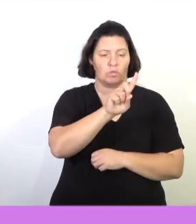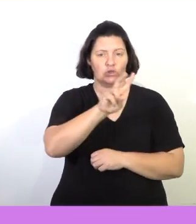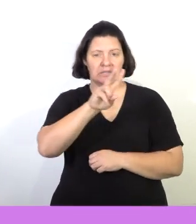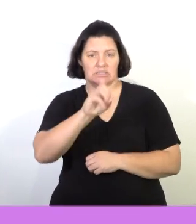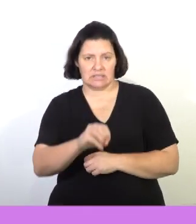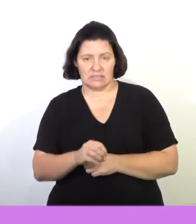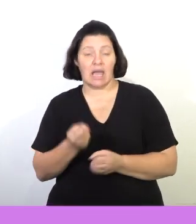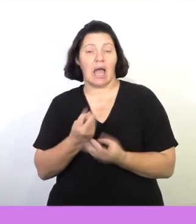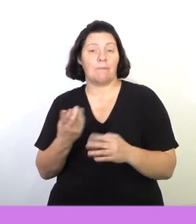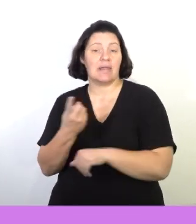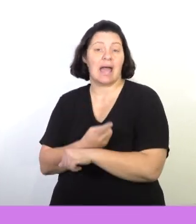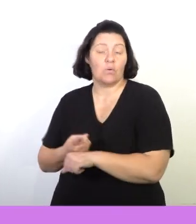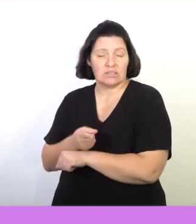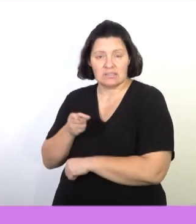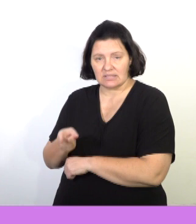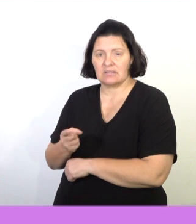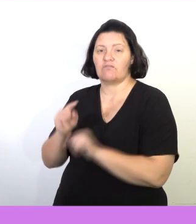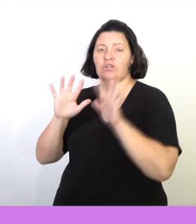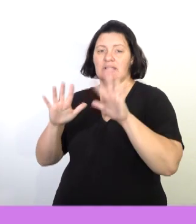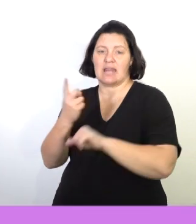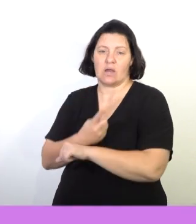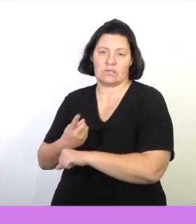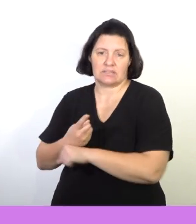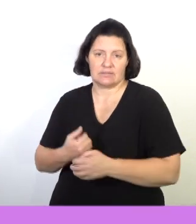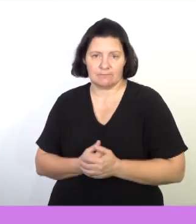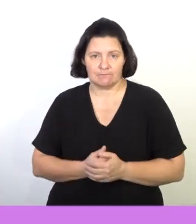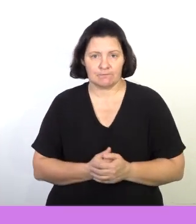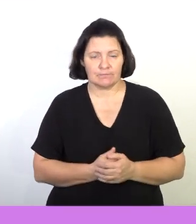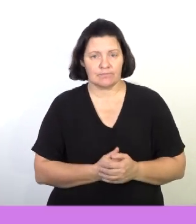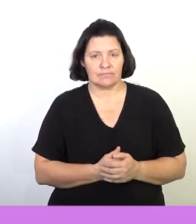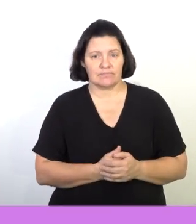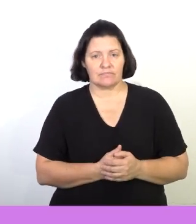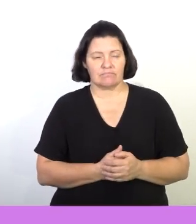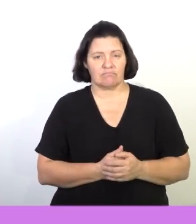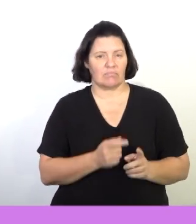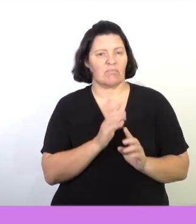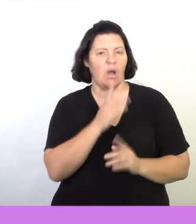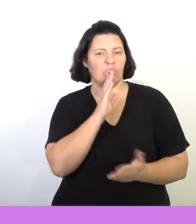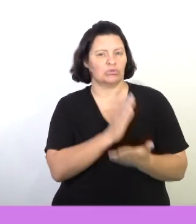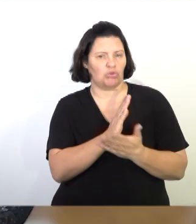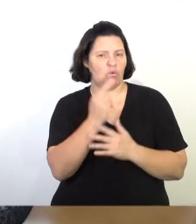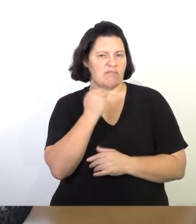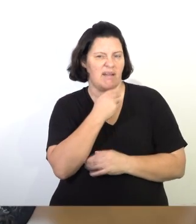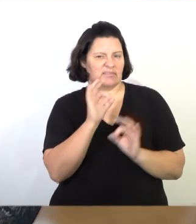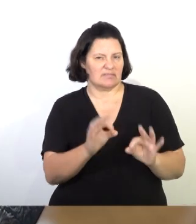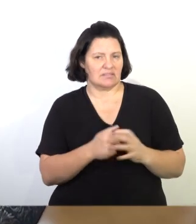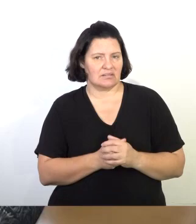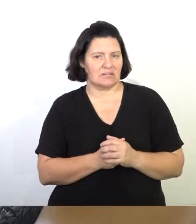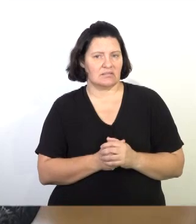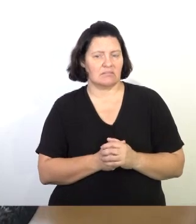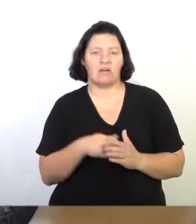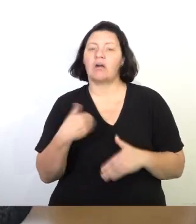by 120. We can tell that he played for 10 hours. I'm sure this one was nice for